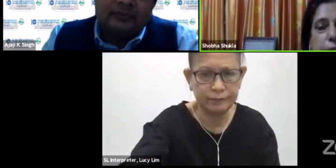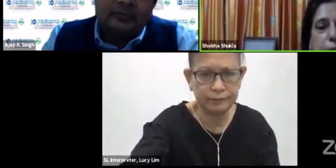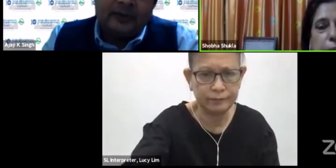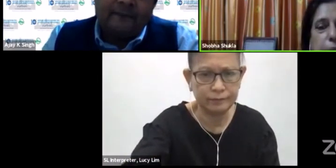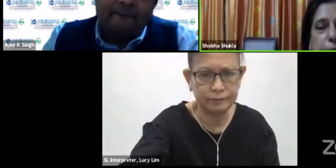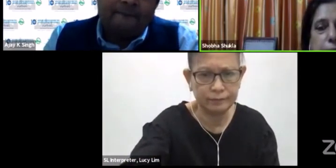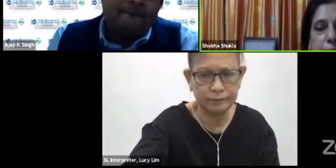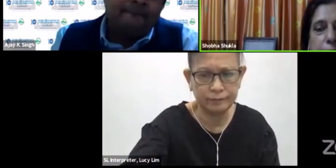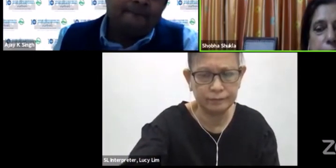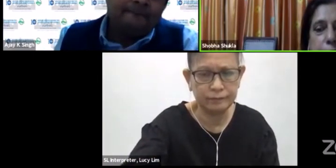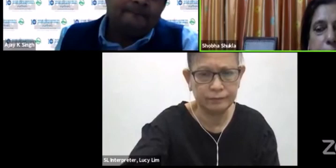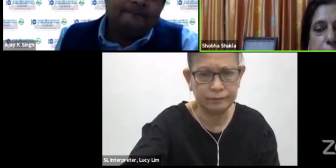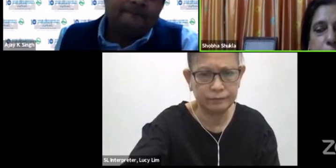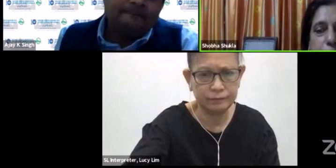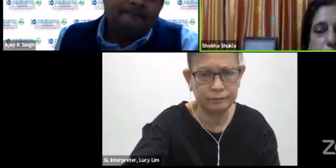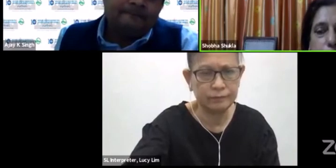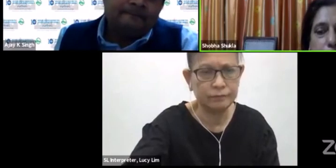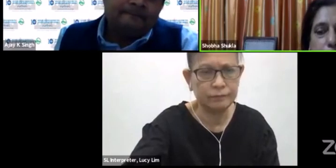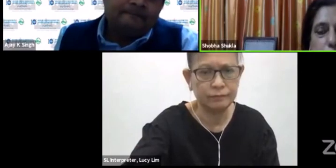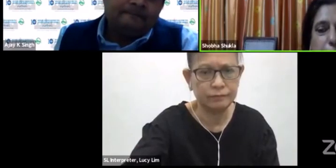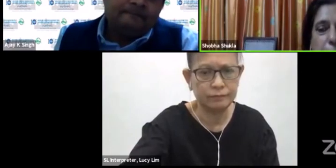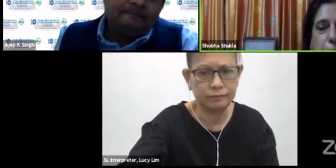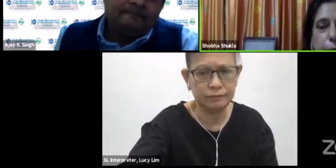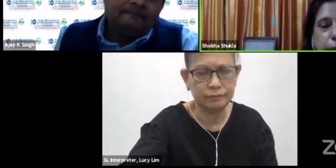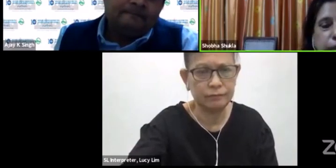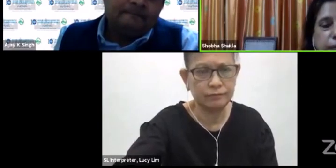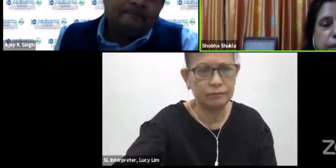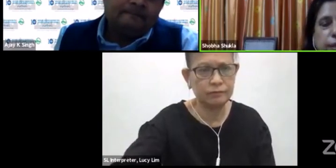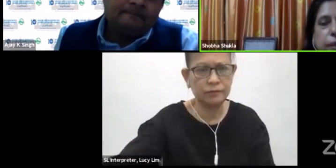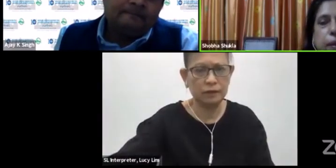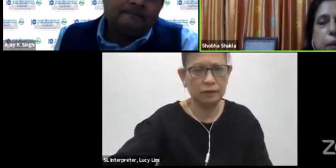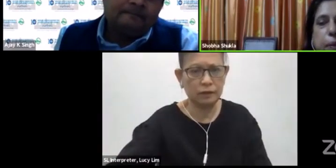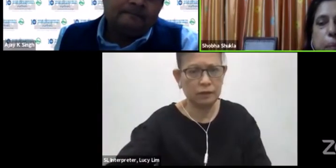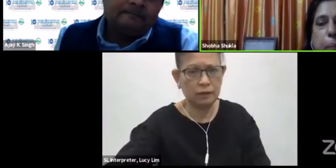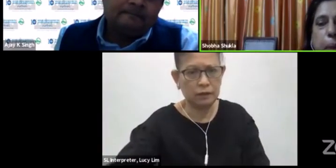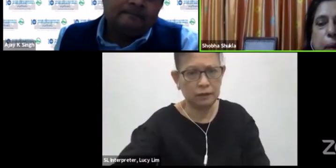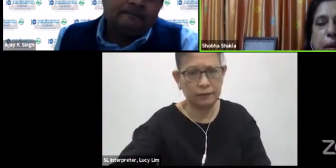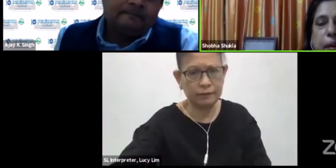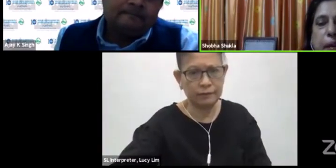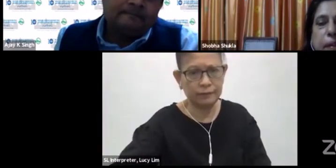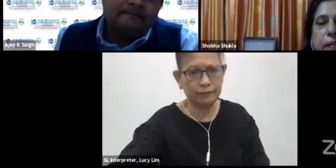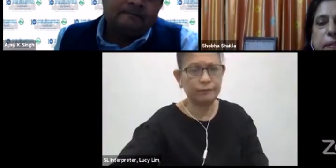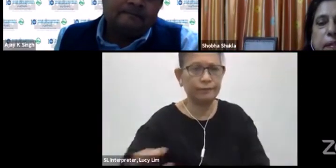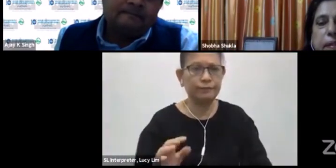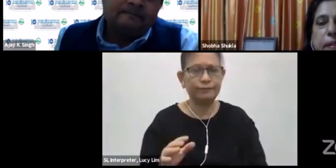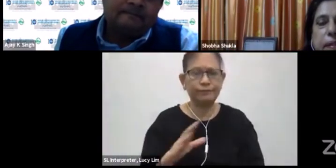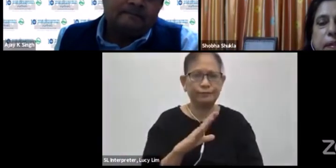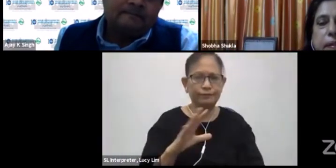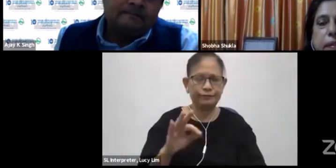Dr. Neelam Singh is there. Dr. Neelam Singh, would you like to make a quick intervention?